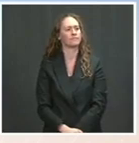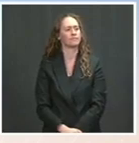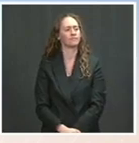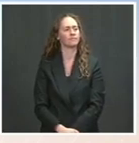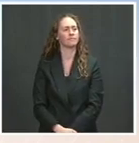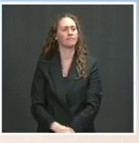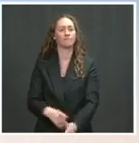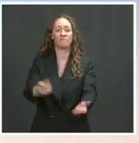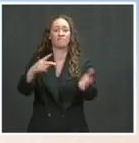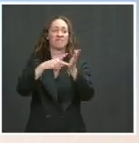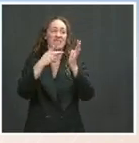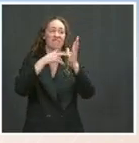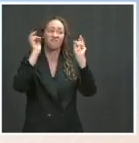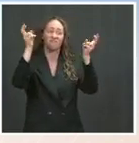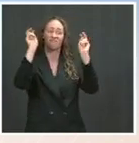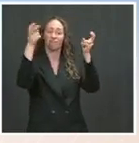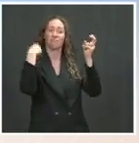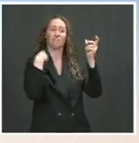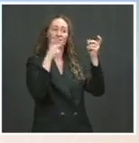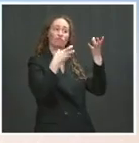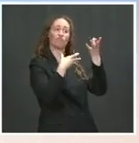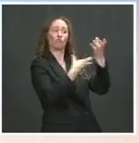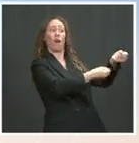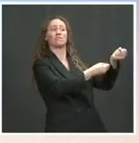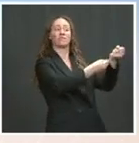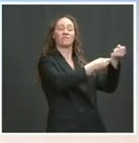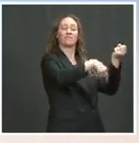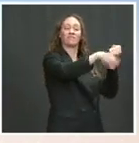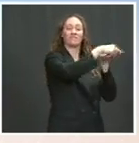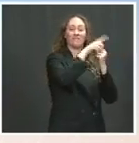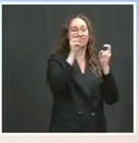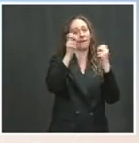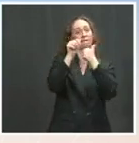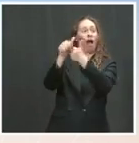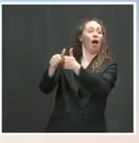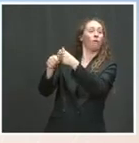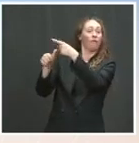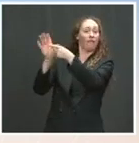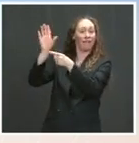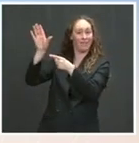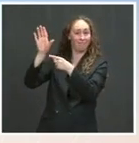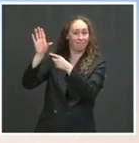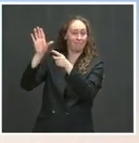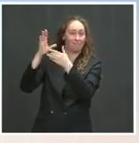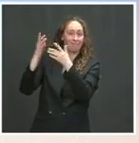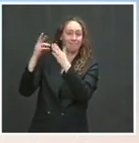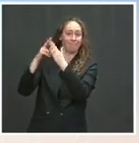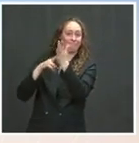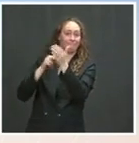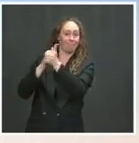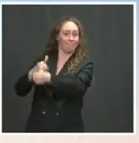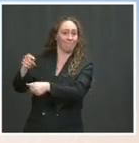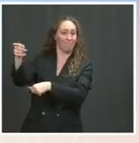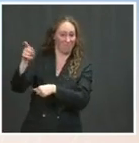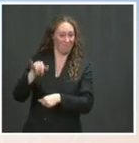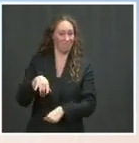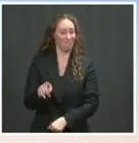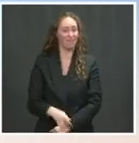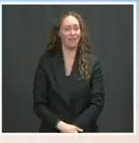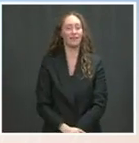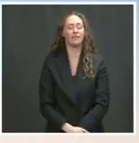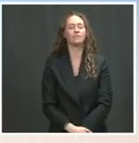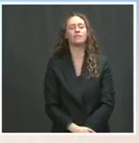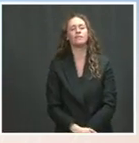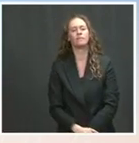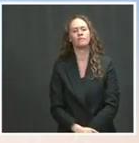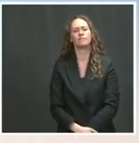to follow those guidelines. Well, what I'm saying is that though you're empowered, if you are not vaccinated, to wear a mask. So it is less about the honor